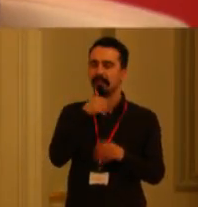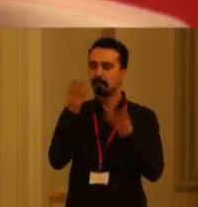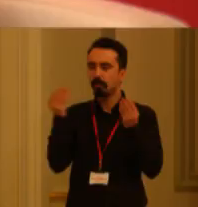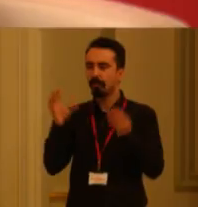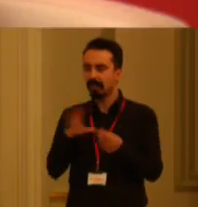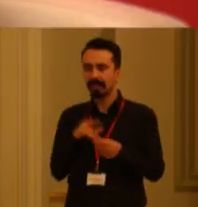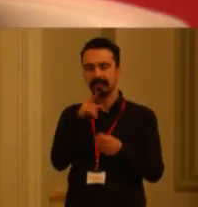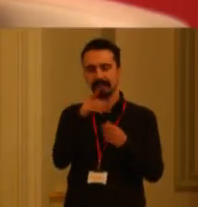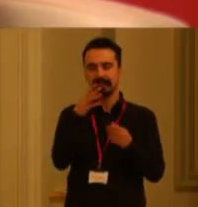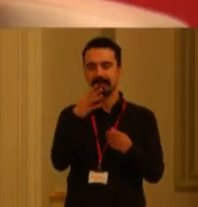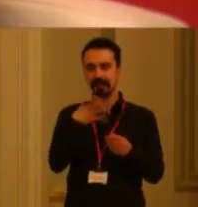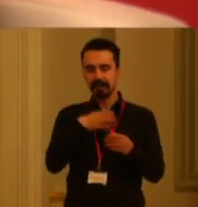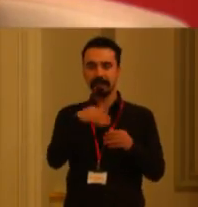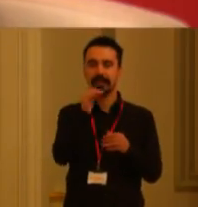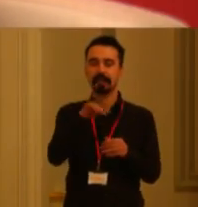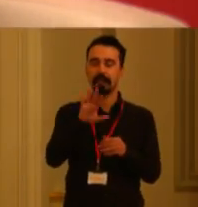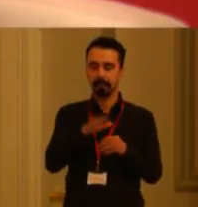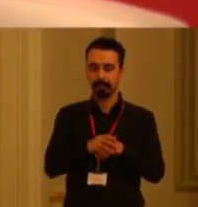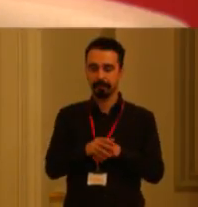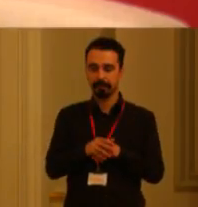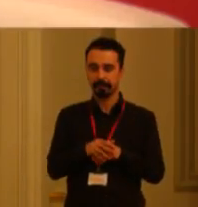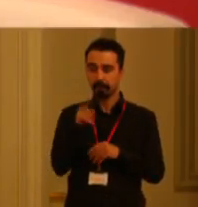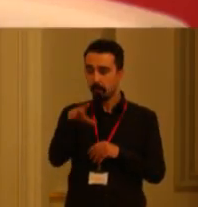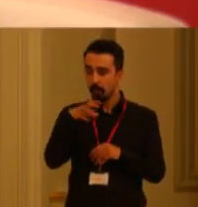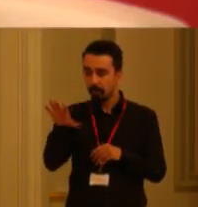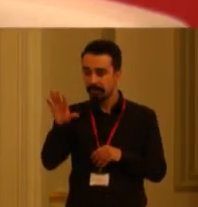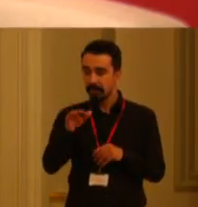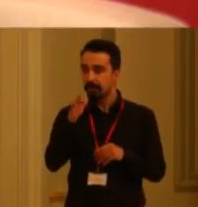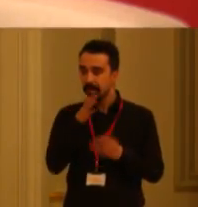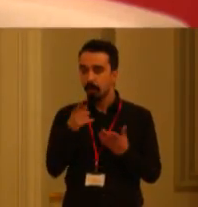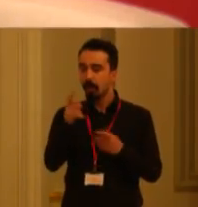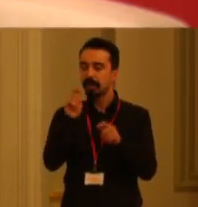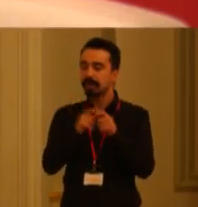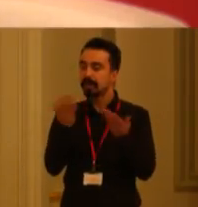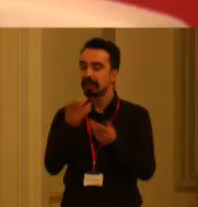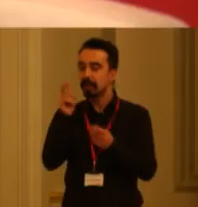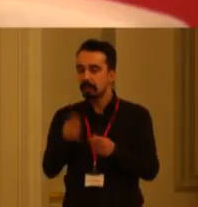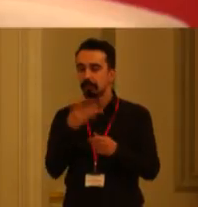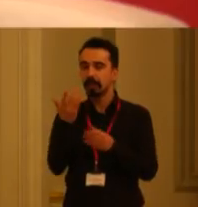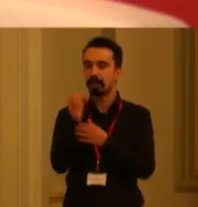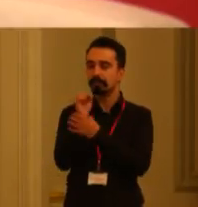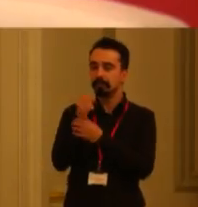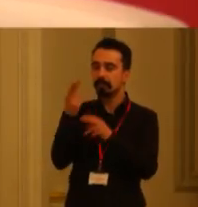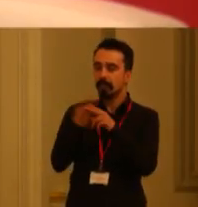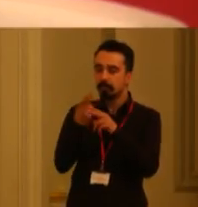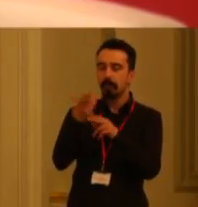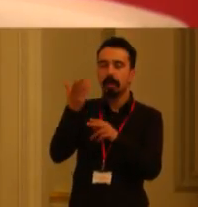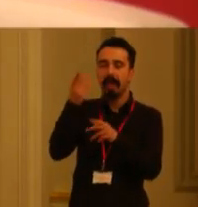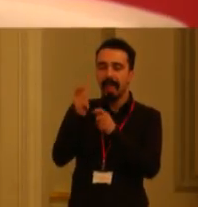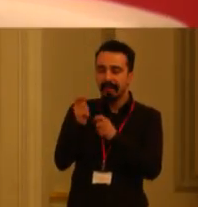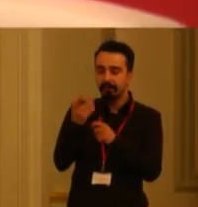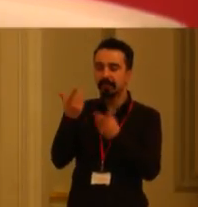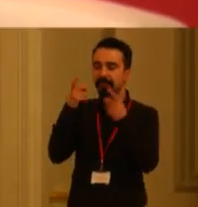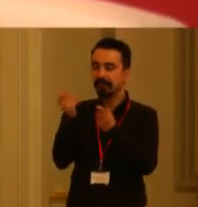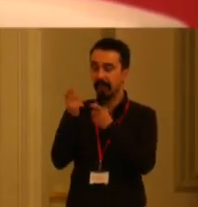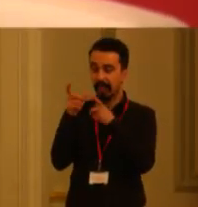company says that you don't have to even come here all the way. You just stay at home and then we'll fill in your forms and then we'll make sure